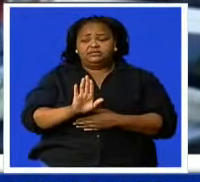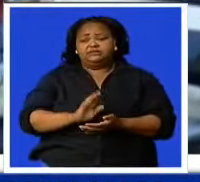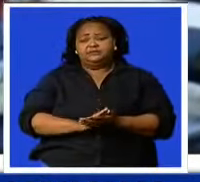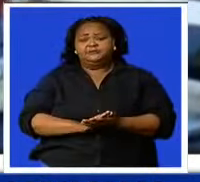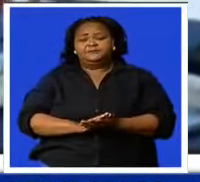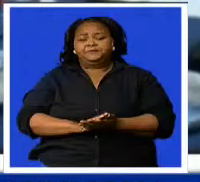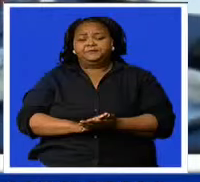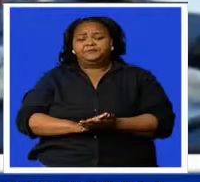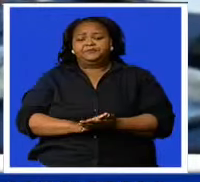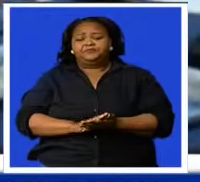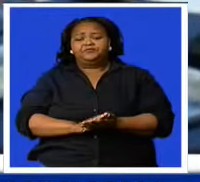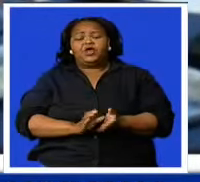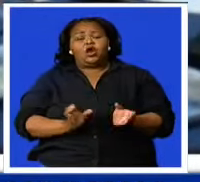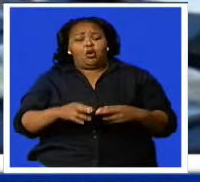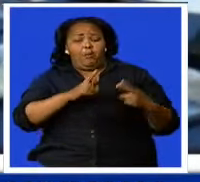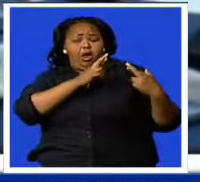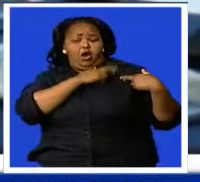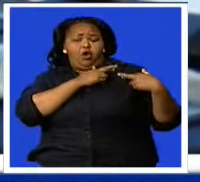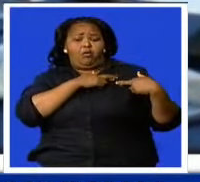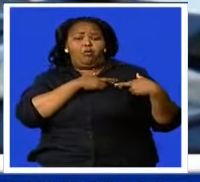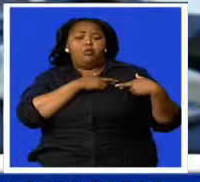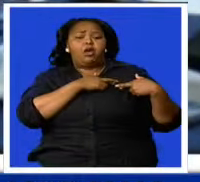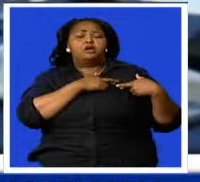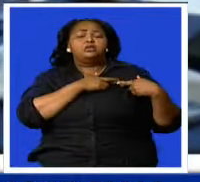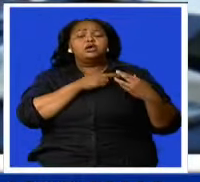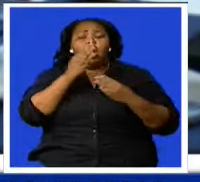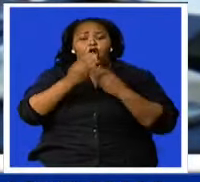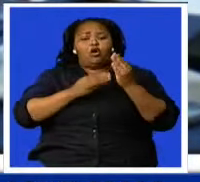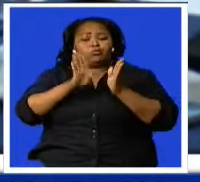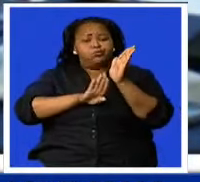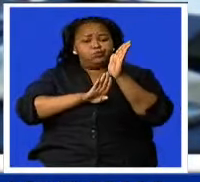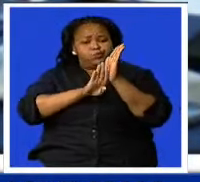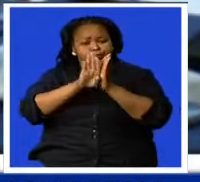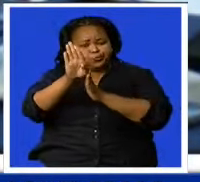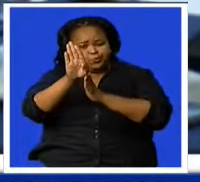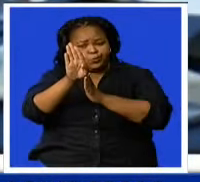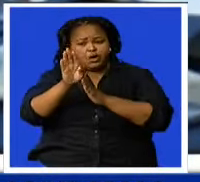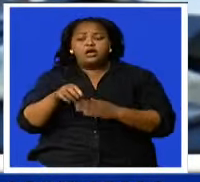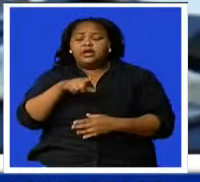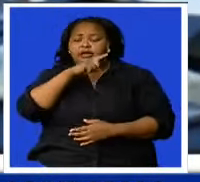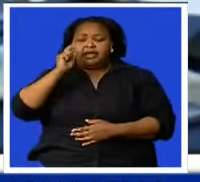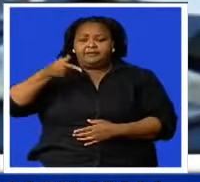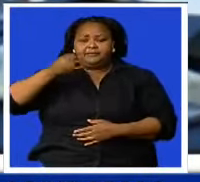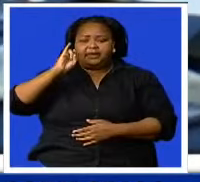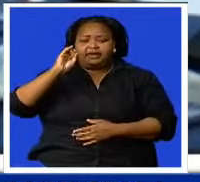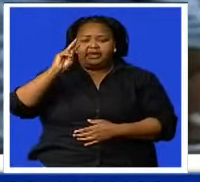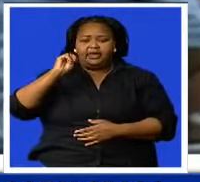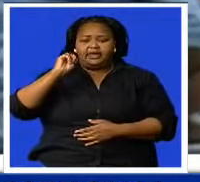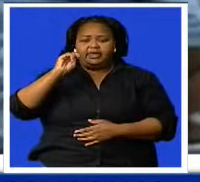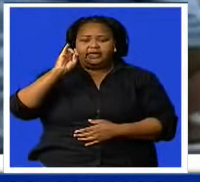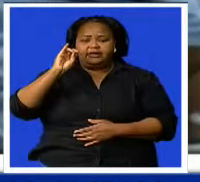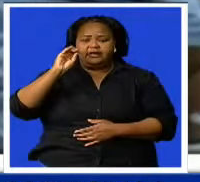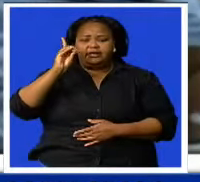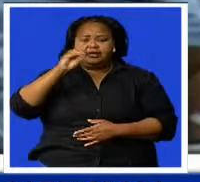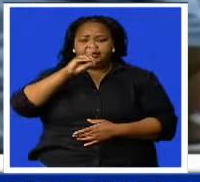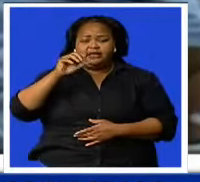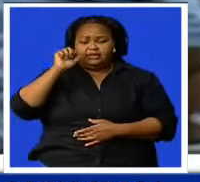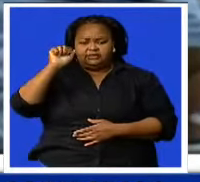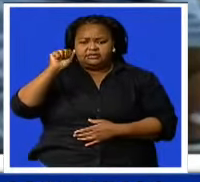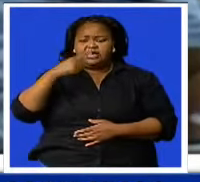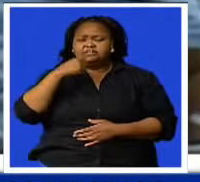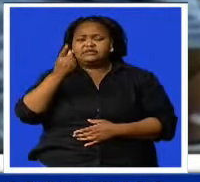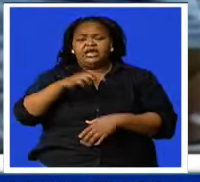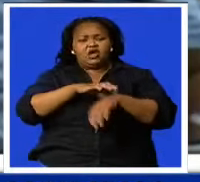kuvusa umnotho lowiswe kuphetfuka kwemkhuhlane COVID-19 Sithofeni Gininza uthi iCOVID-19 yende